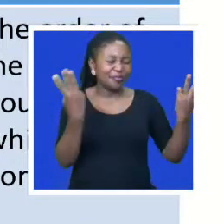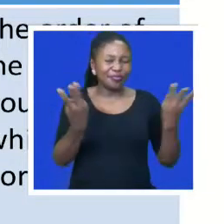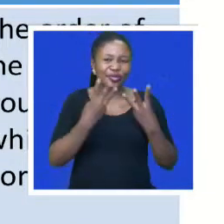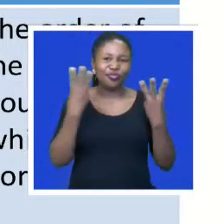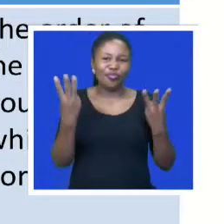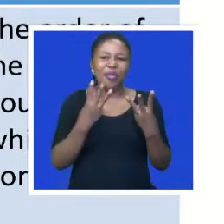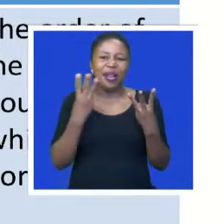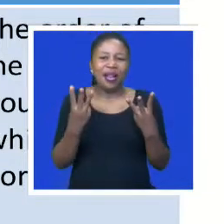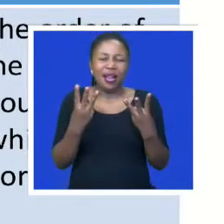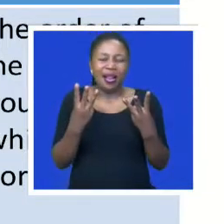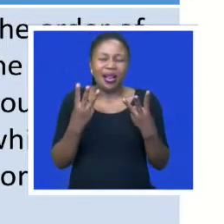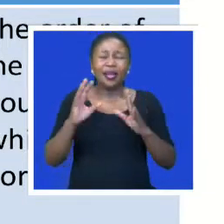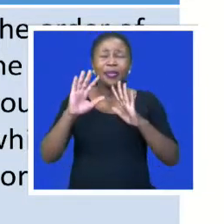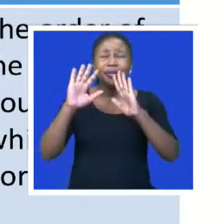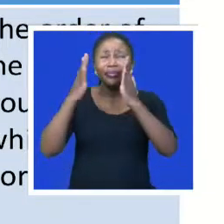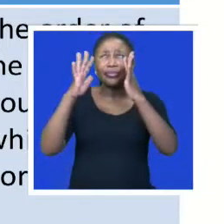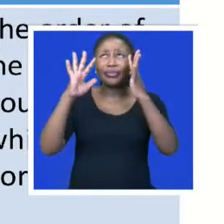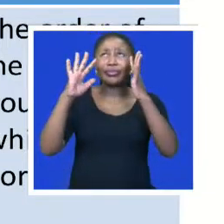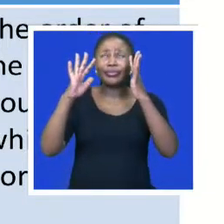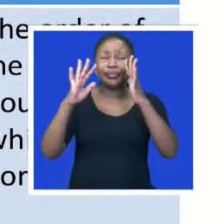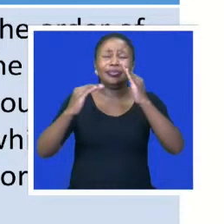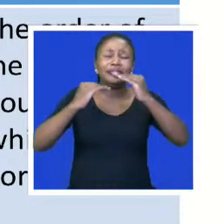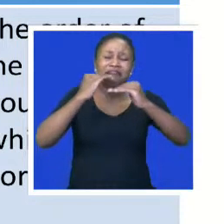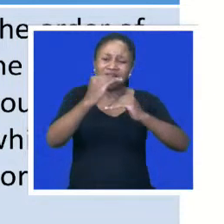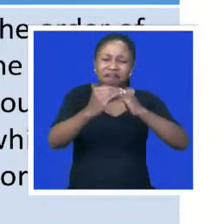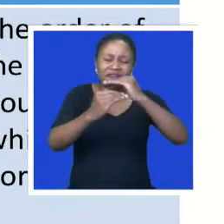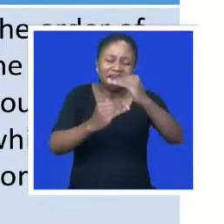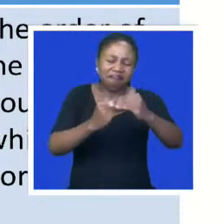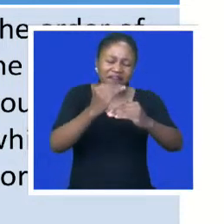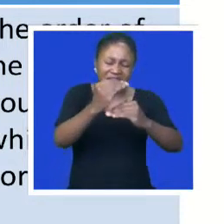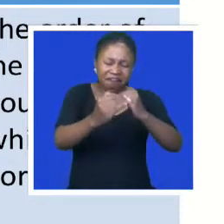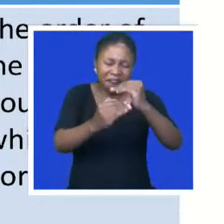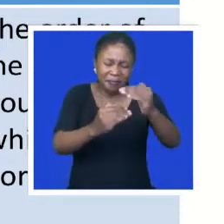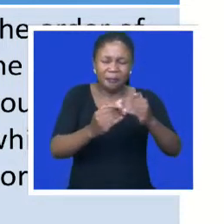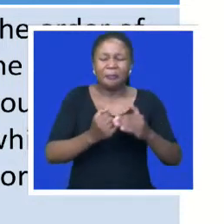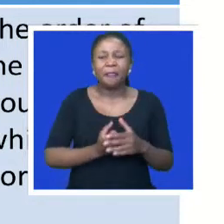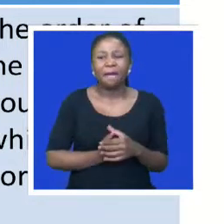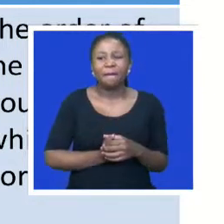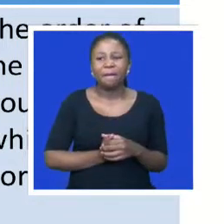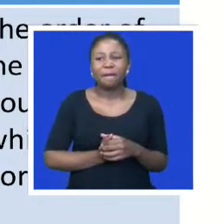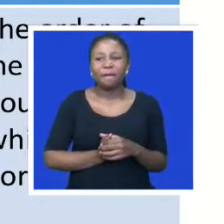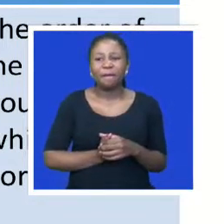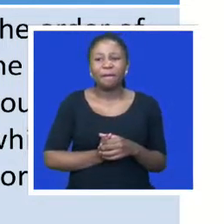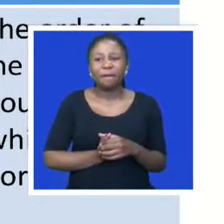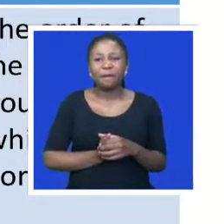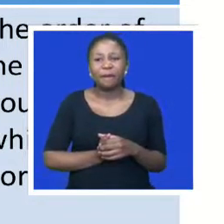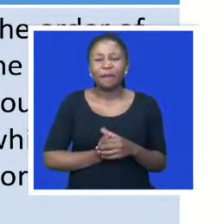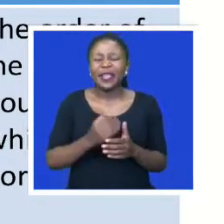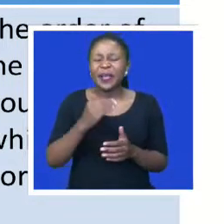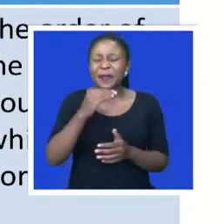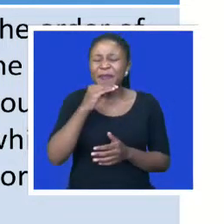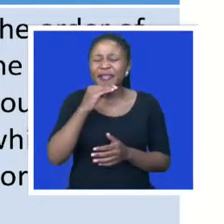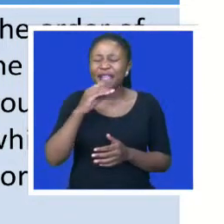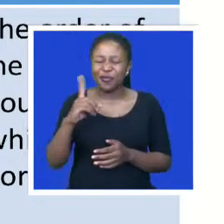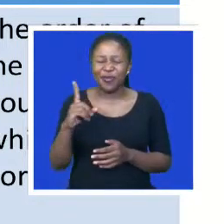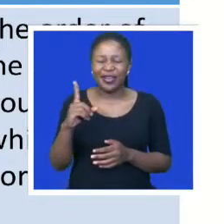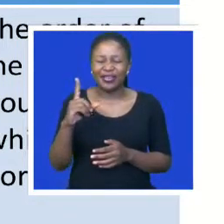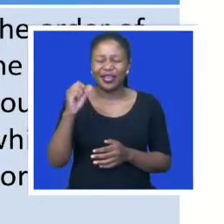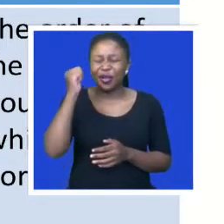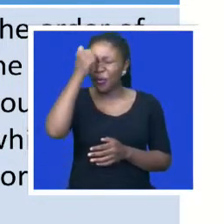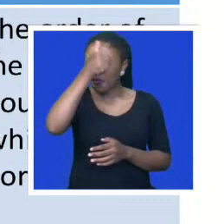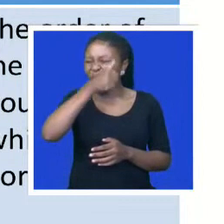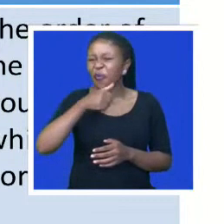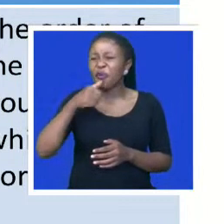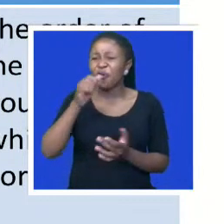meaning. God has chosen to give her the great privilege of bearing